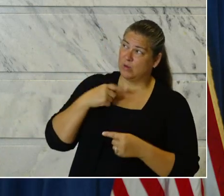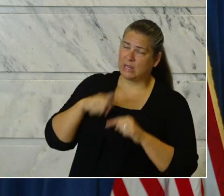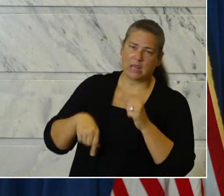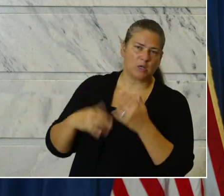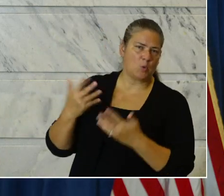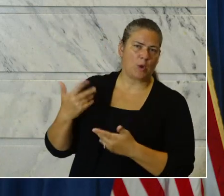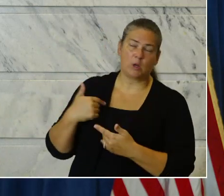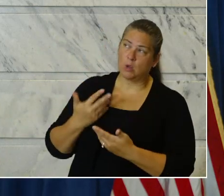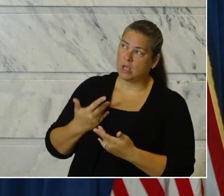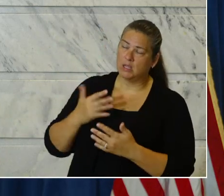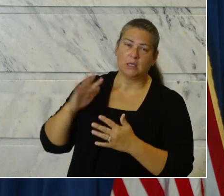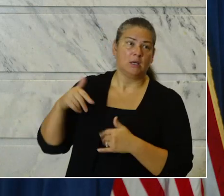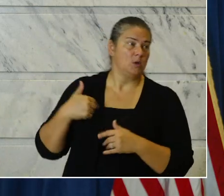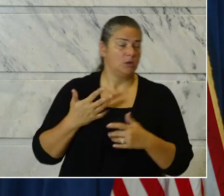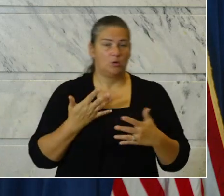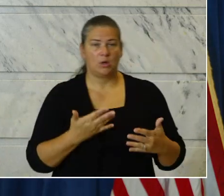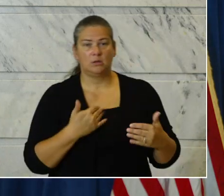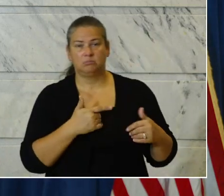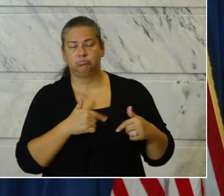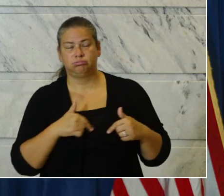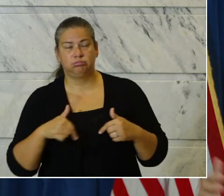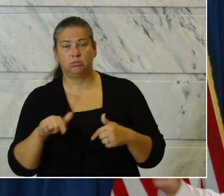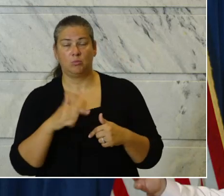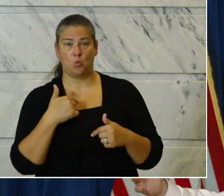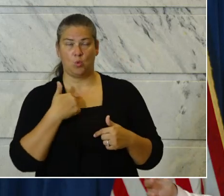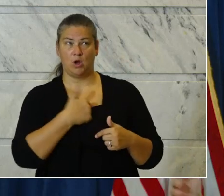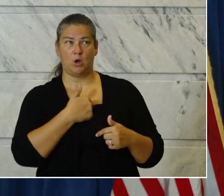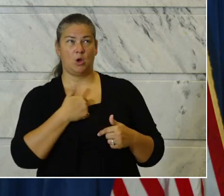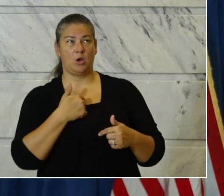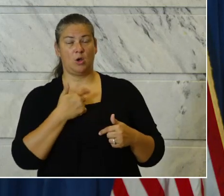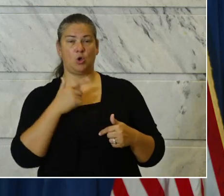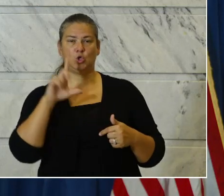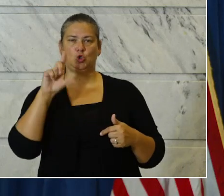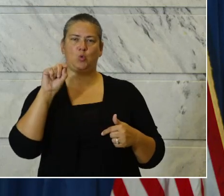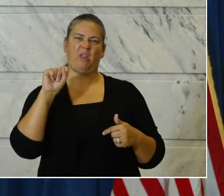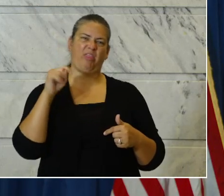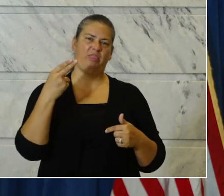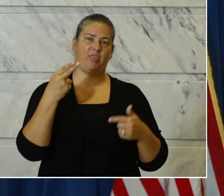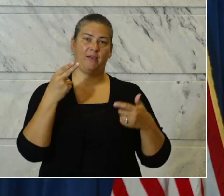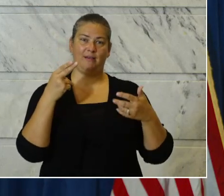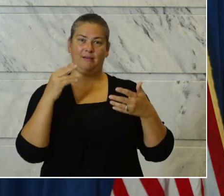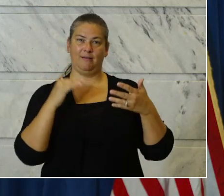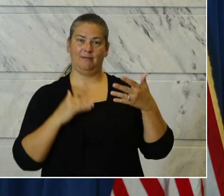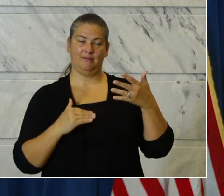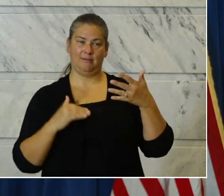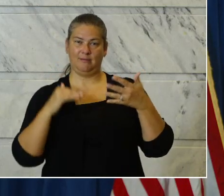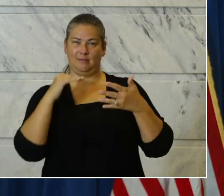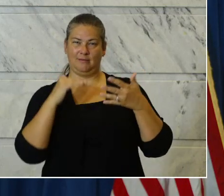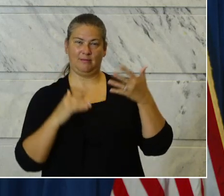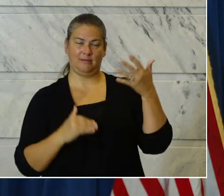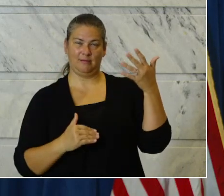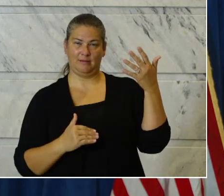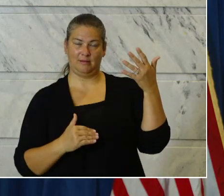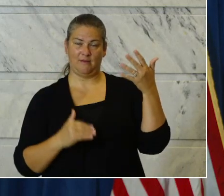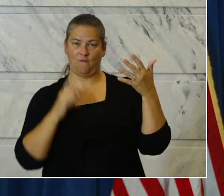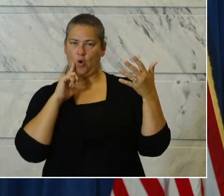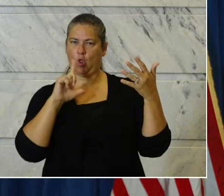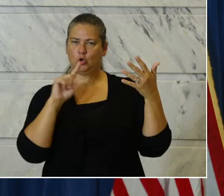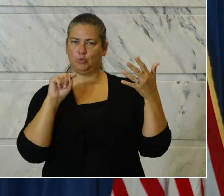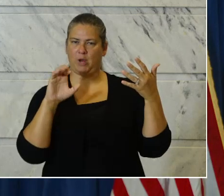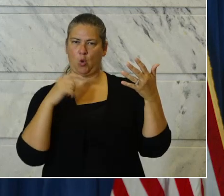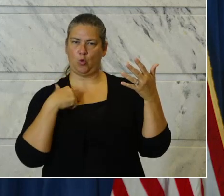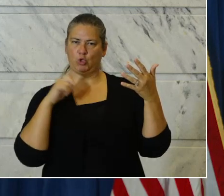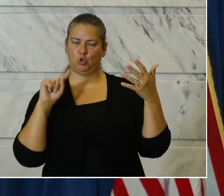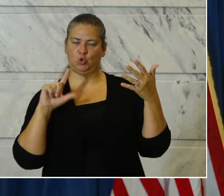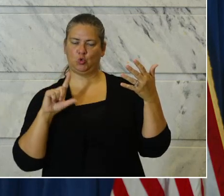are around 20th in the country in terms of 20th best across domains in long-term care. And we've